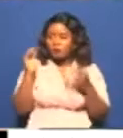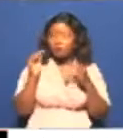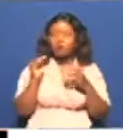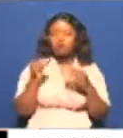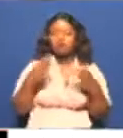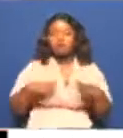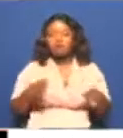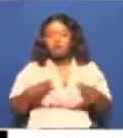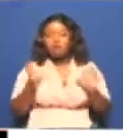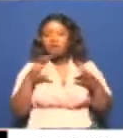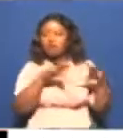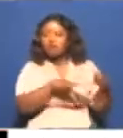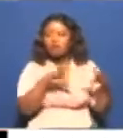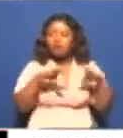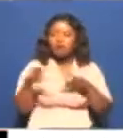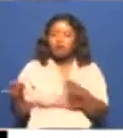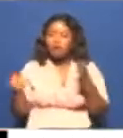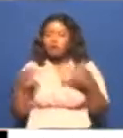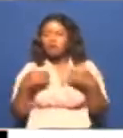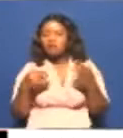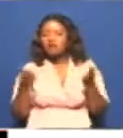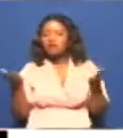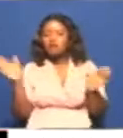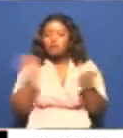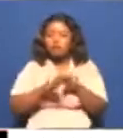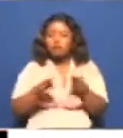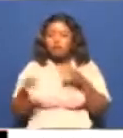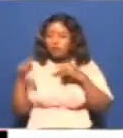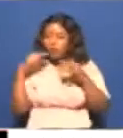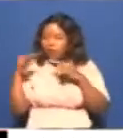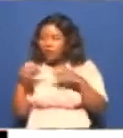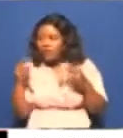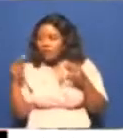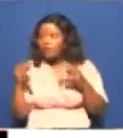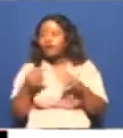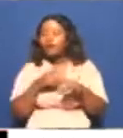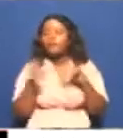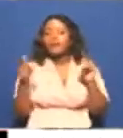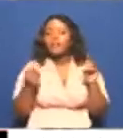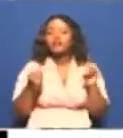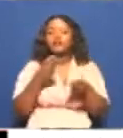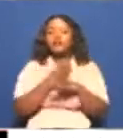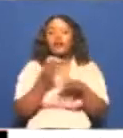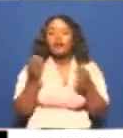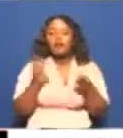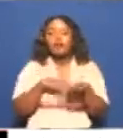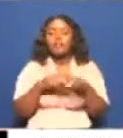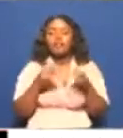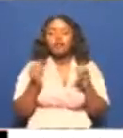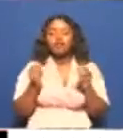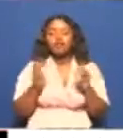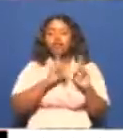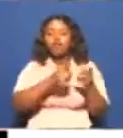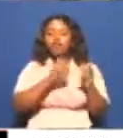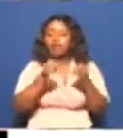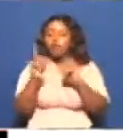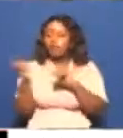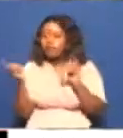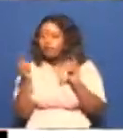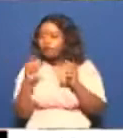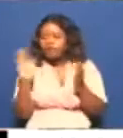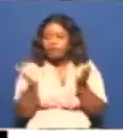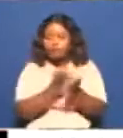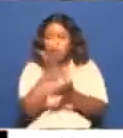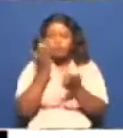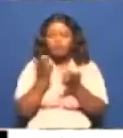of bars and restaurants. However, after the curfew and other COVID-19 restrictions were lifted, the lake has